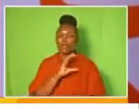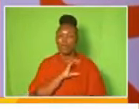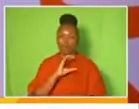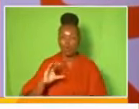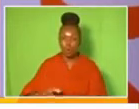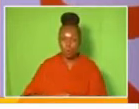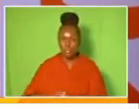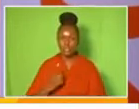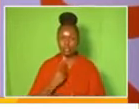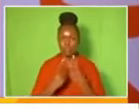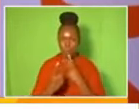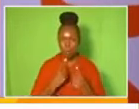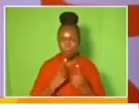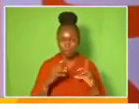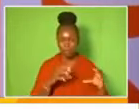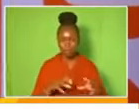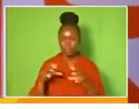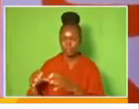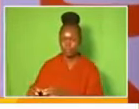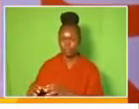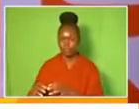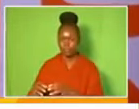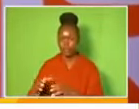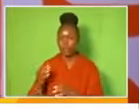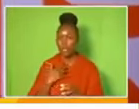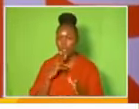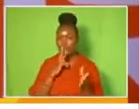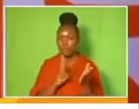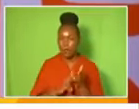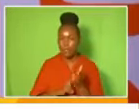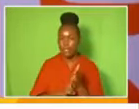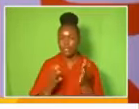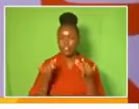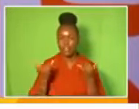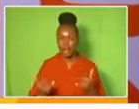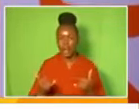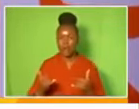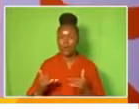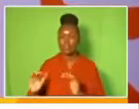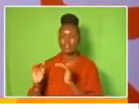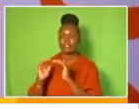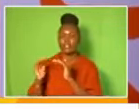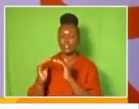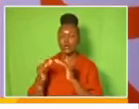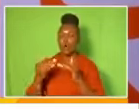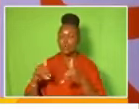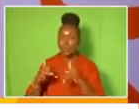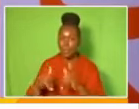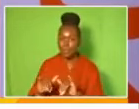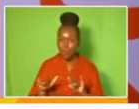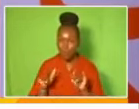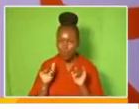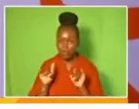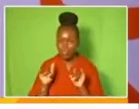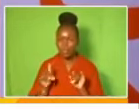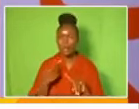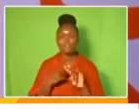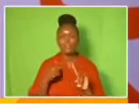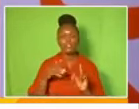various stages of implementation. Our position remains that the